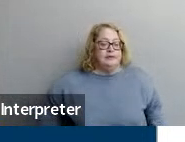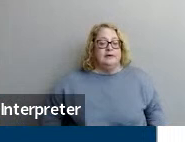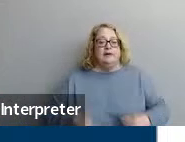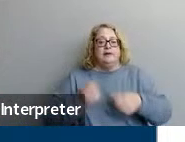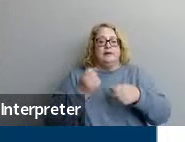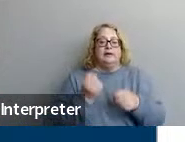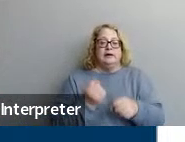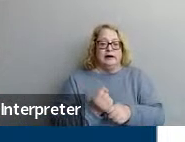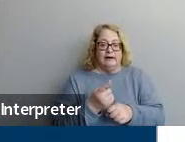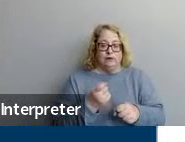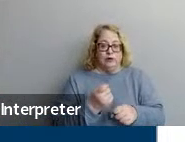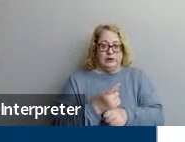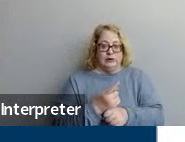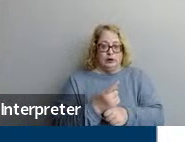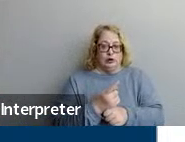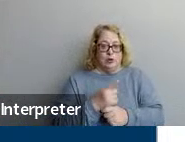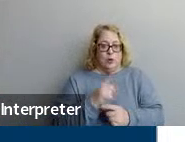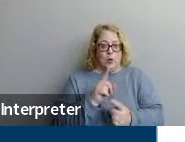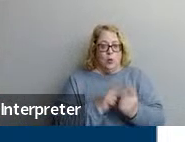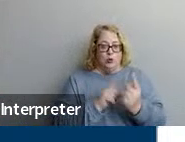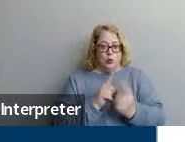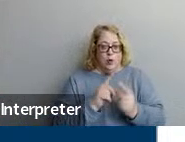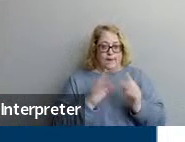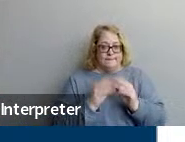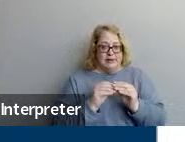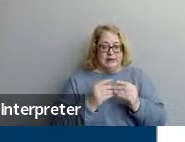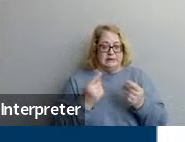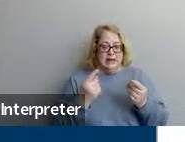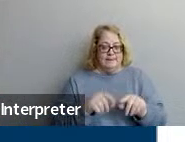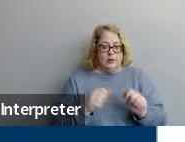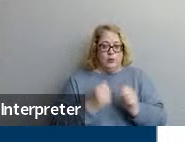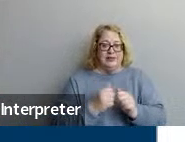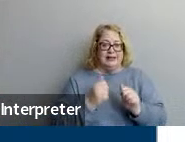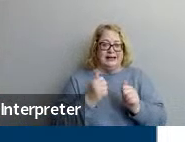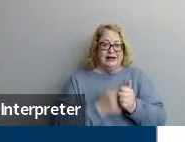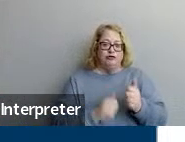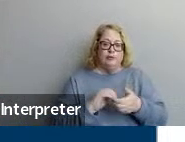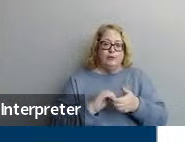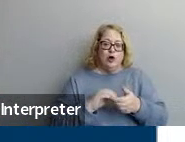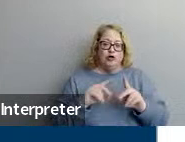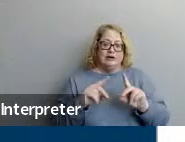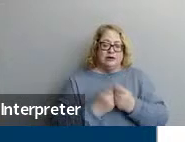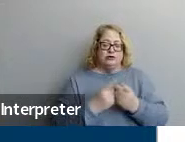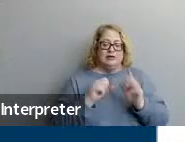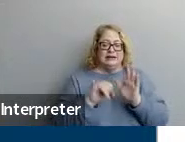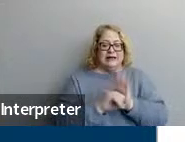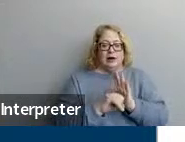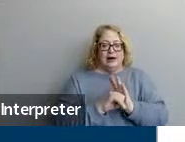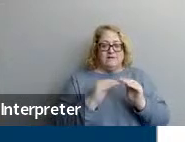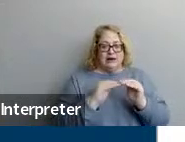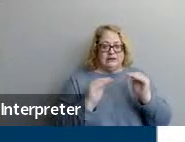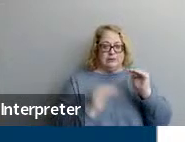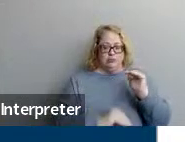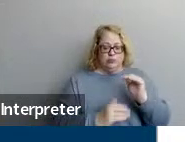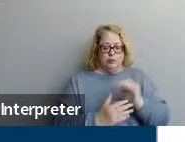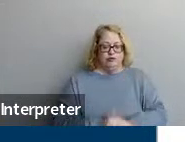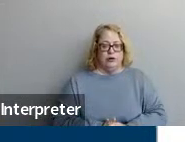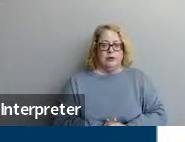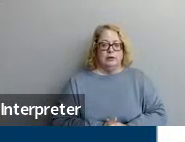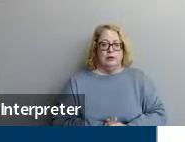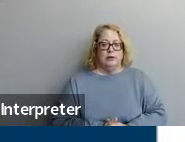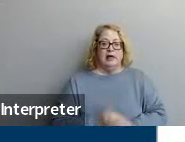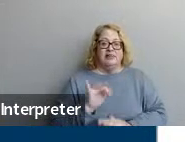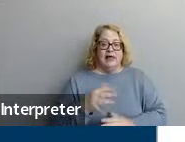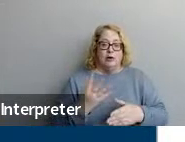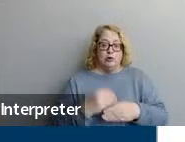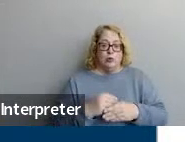Each year, one-to-one meetings are held with each partner district identified as disproportionate. This includes